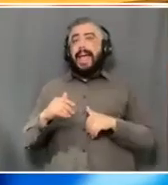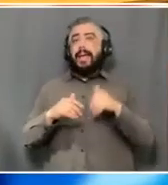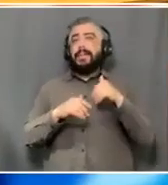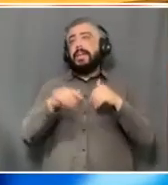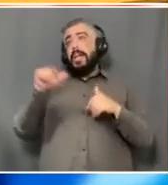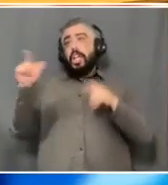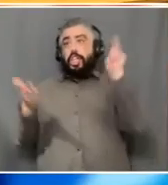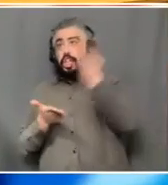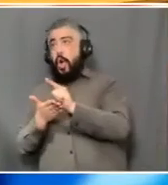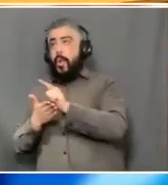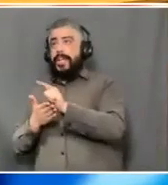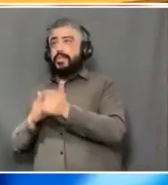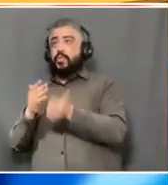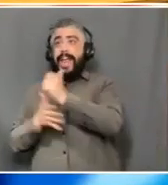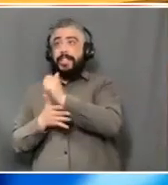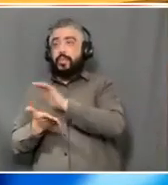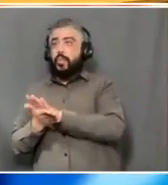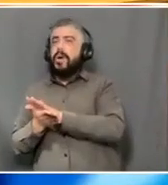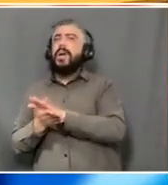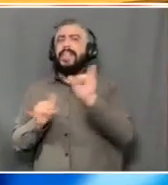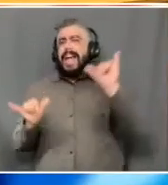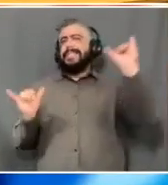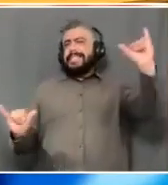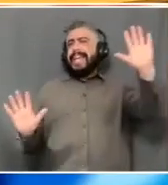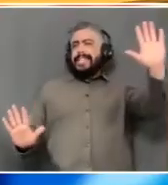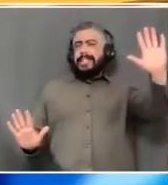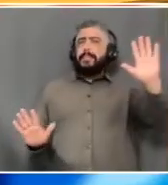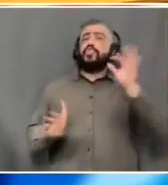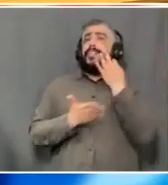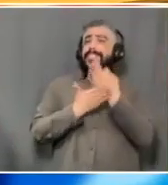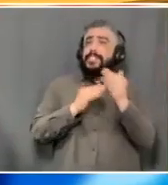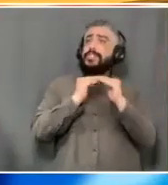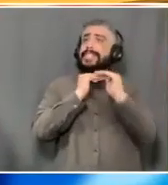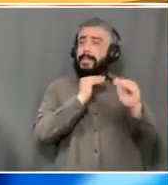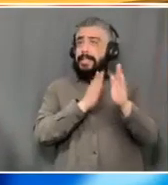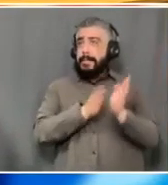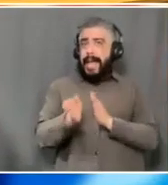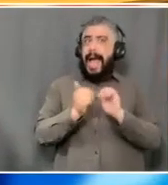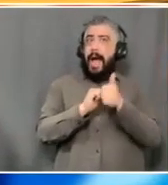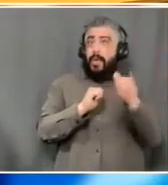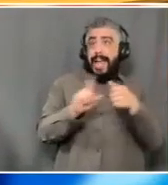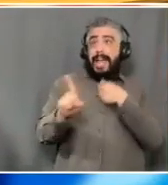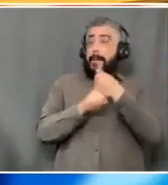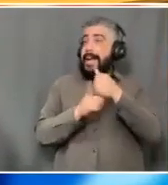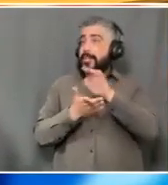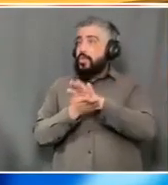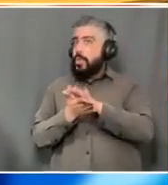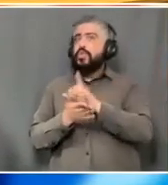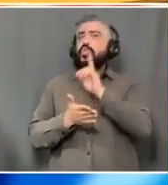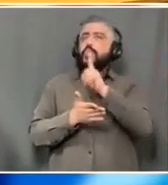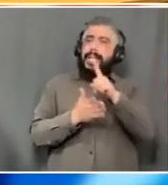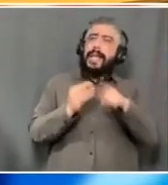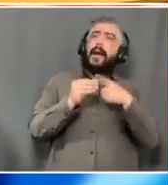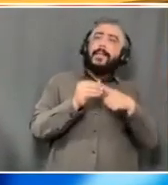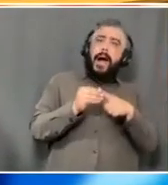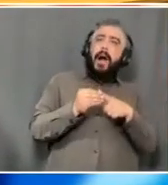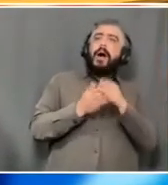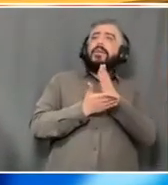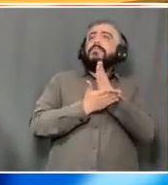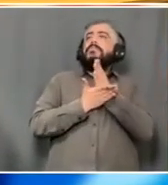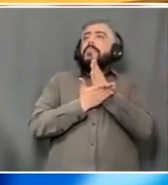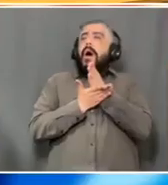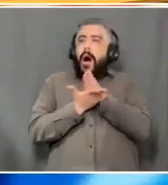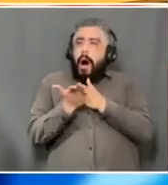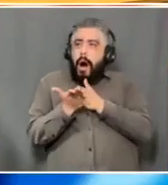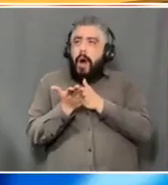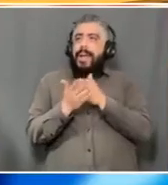school, that all stayed the same. And so the fiscal stabilization plan, the way that impacted schools was really just a portion of the